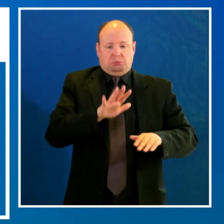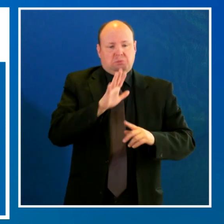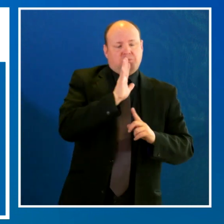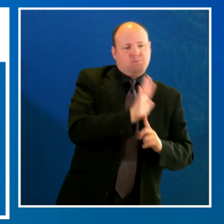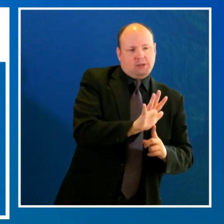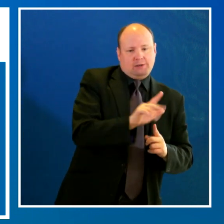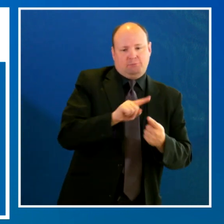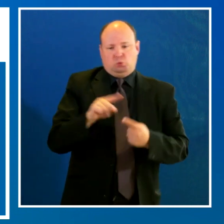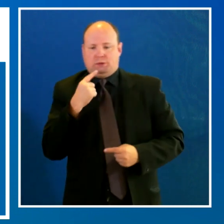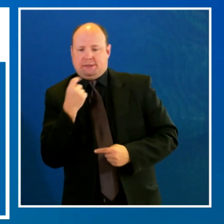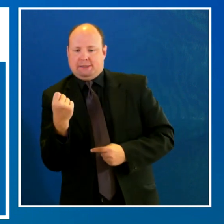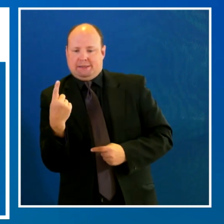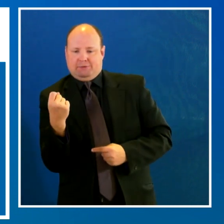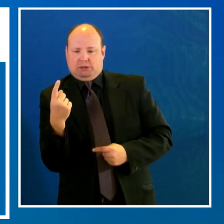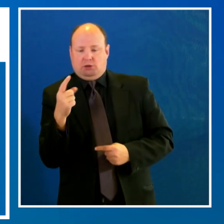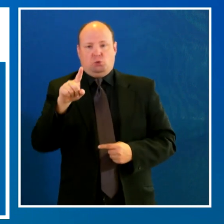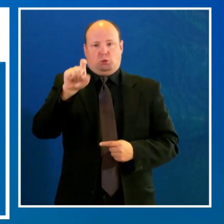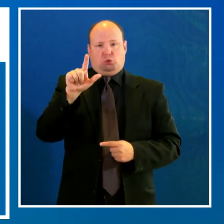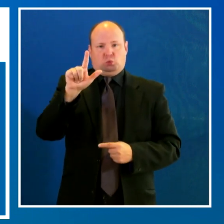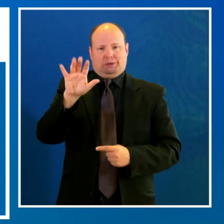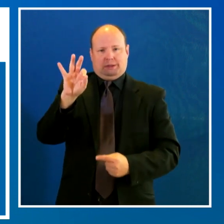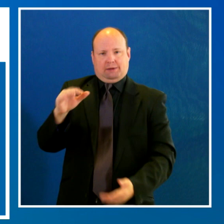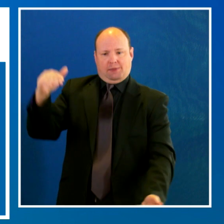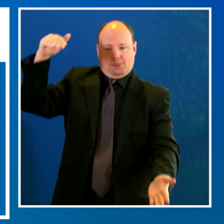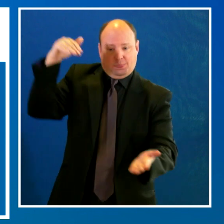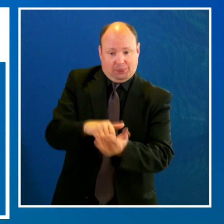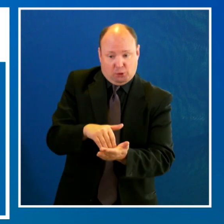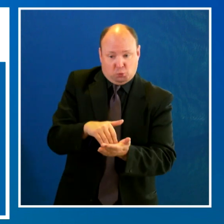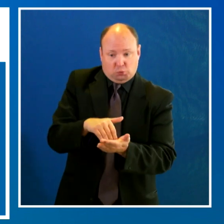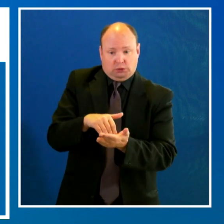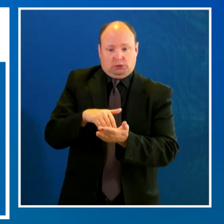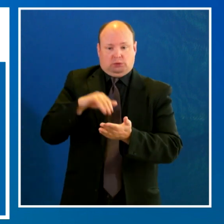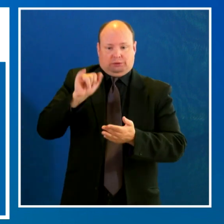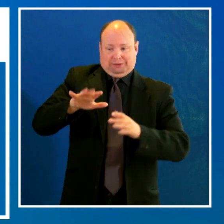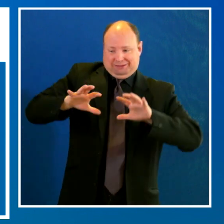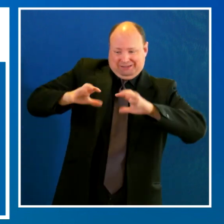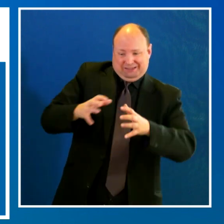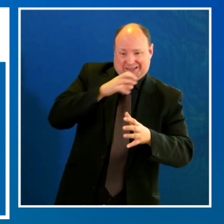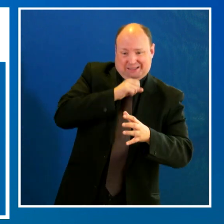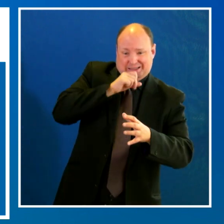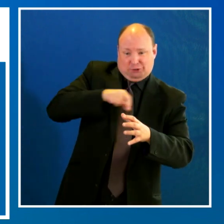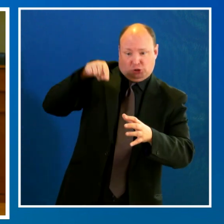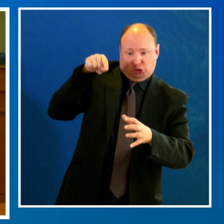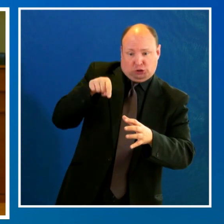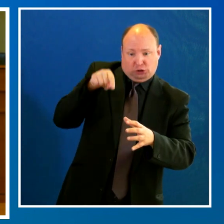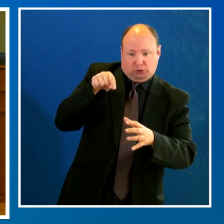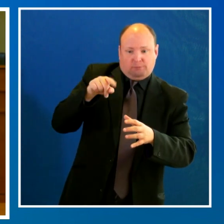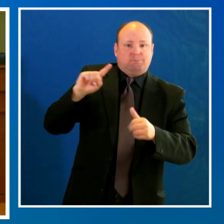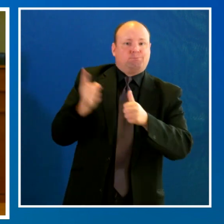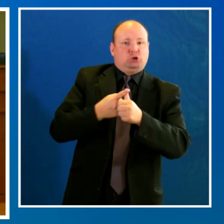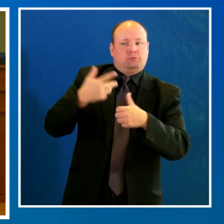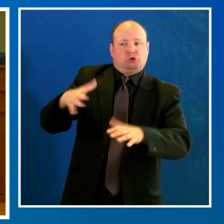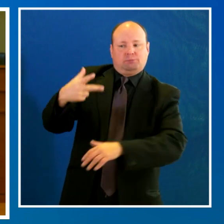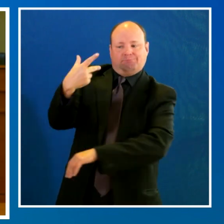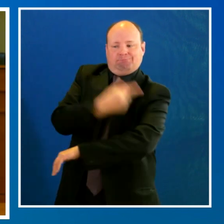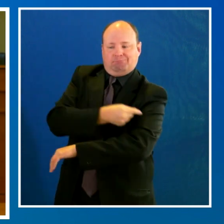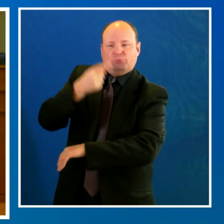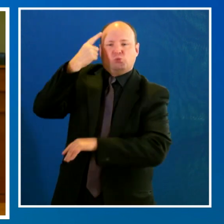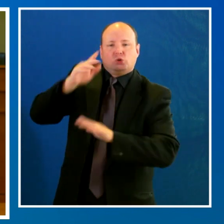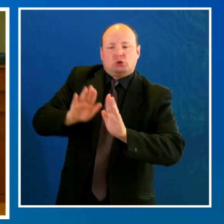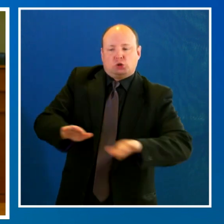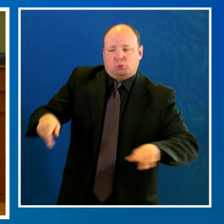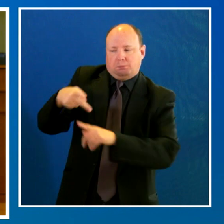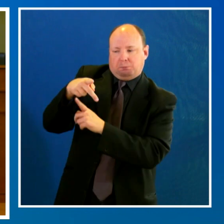129,000 in that group have received their first dose of Pfizer pediatric vaccine.